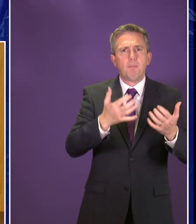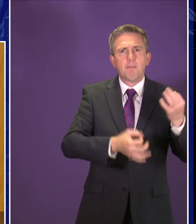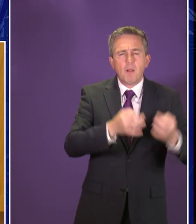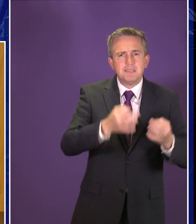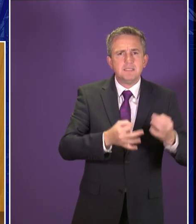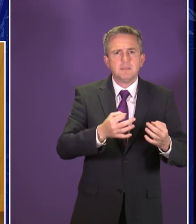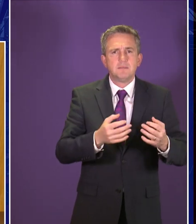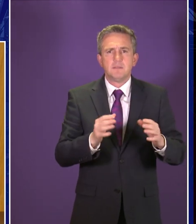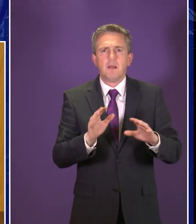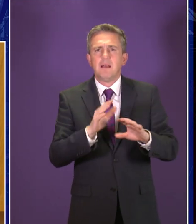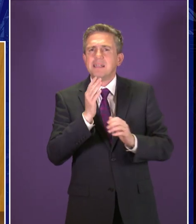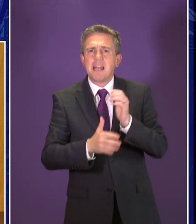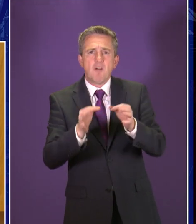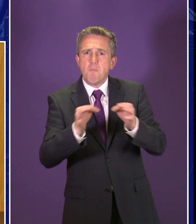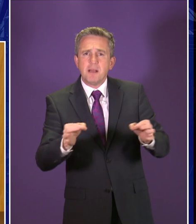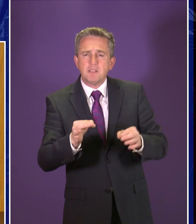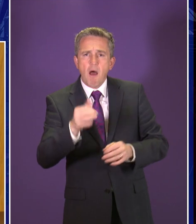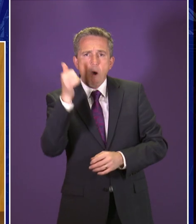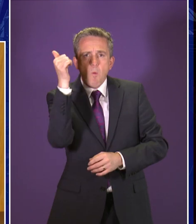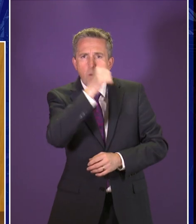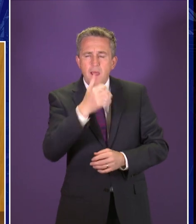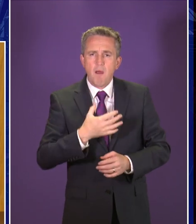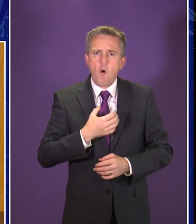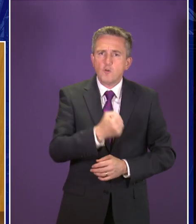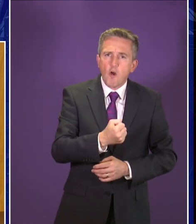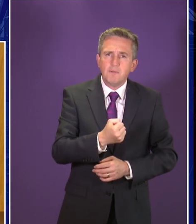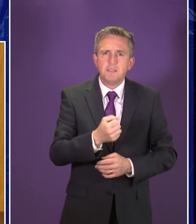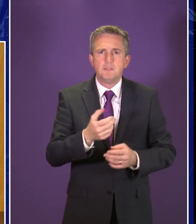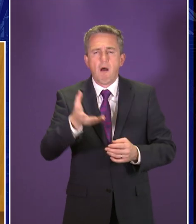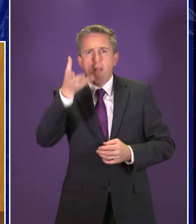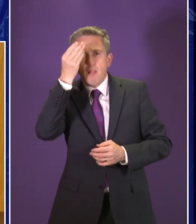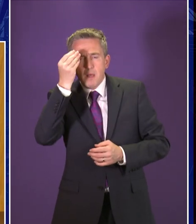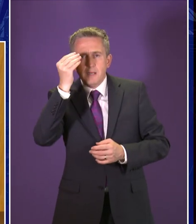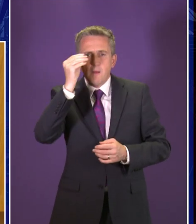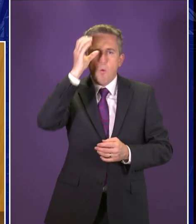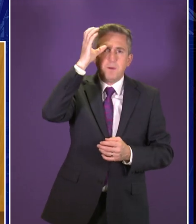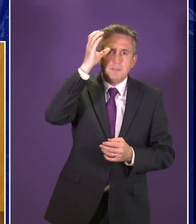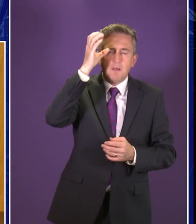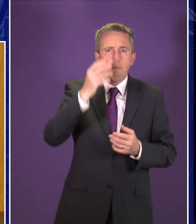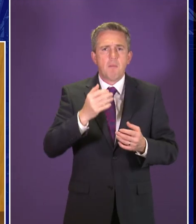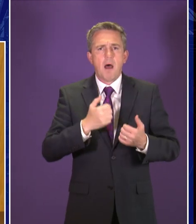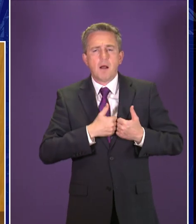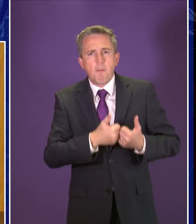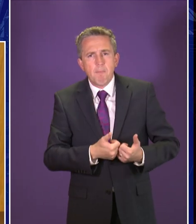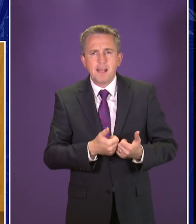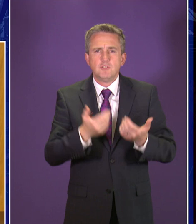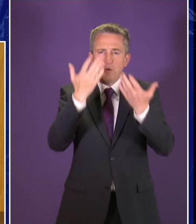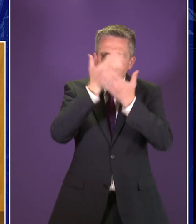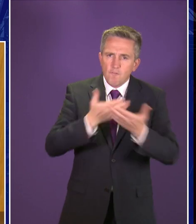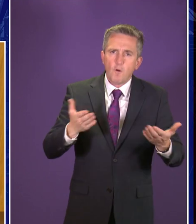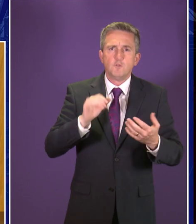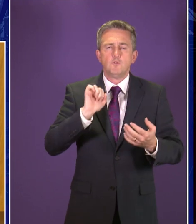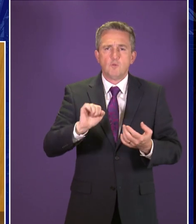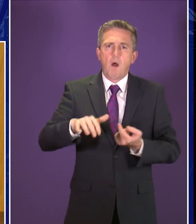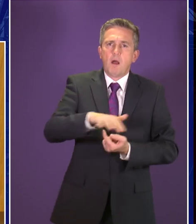our wit nor our courage, neither our wisdom nor our learning, neither our compassion nor our devotion to